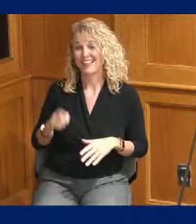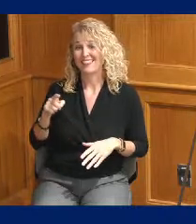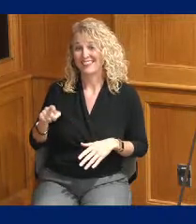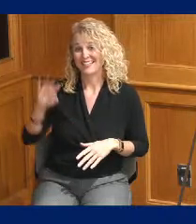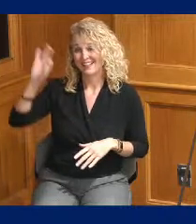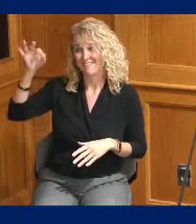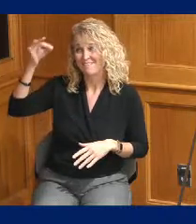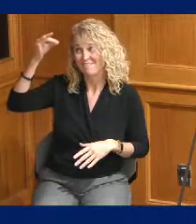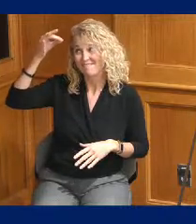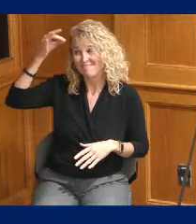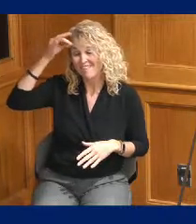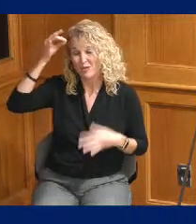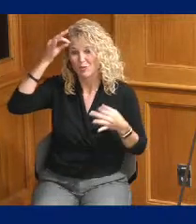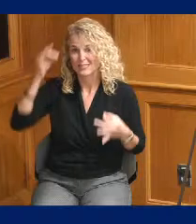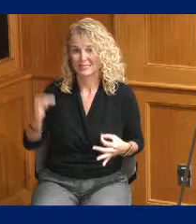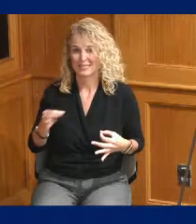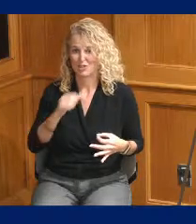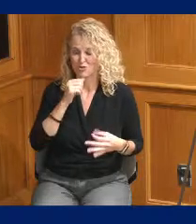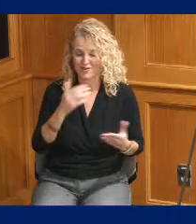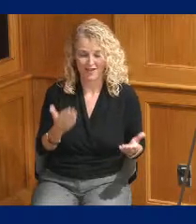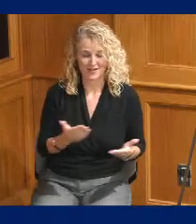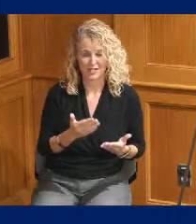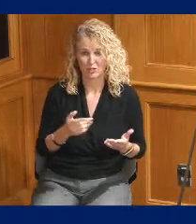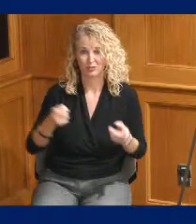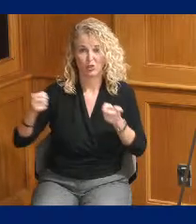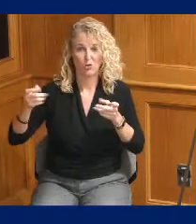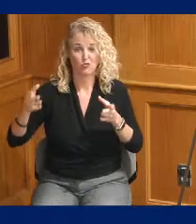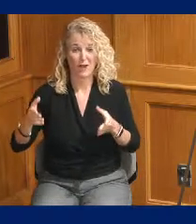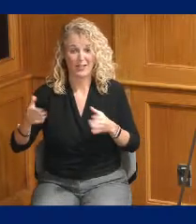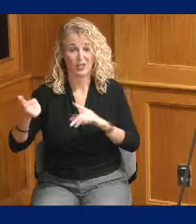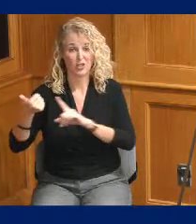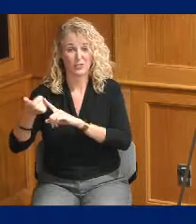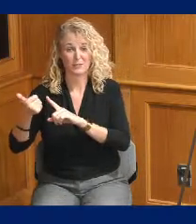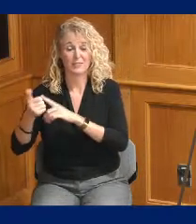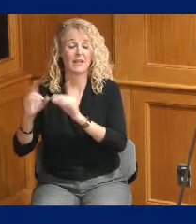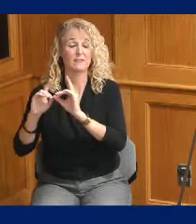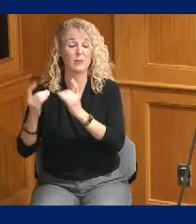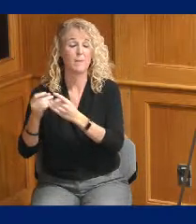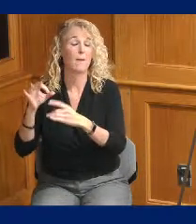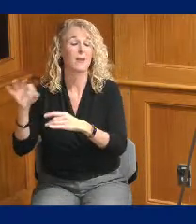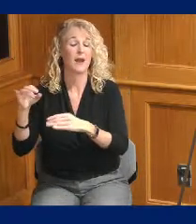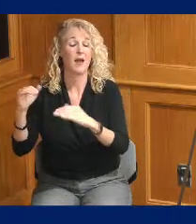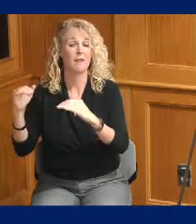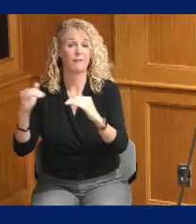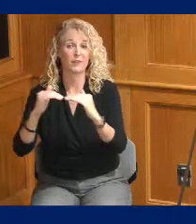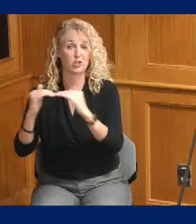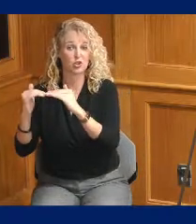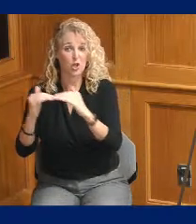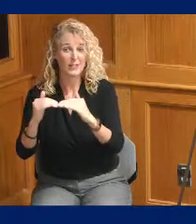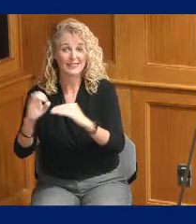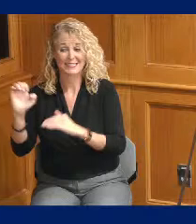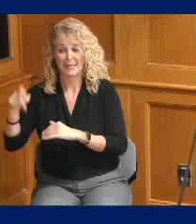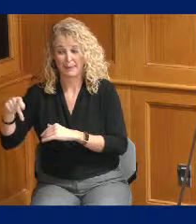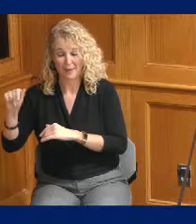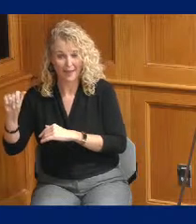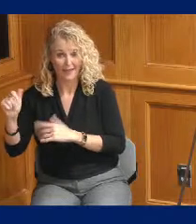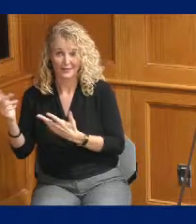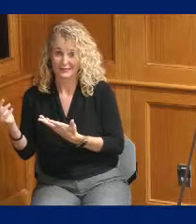federal mandate. The regulators being Department of Justice and US EPA, they received our plan back in